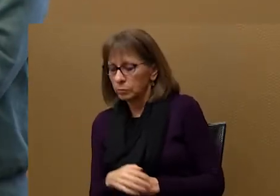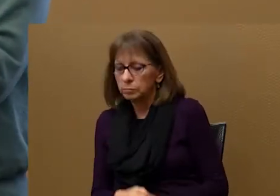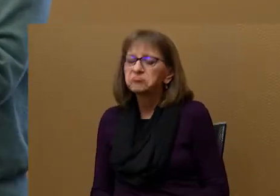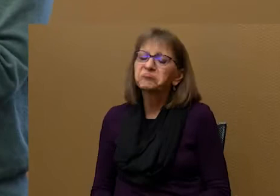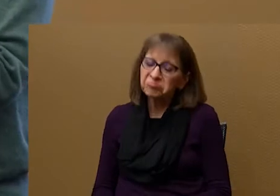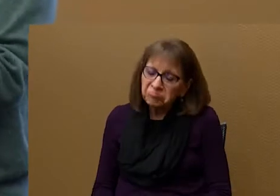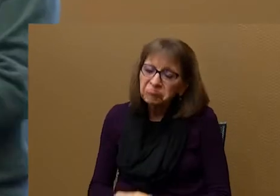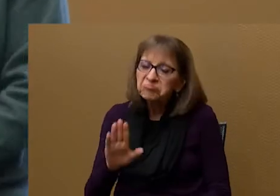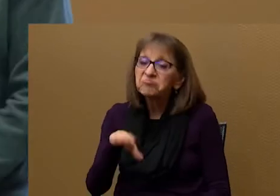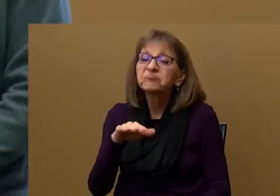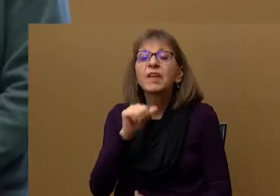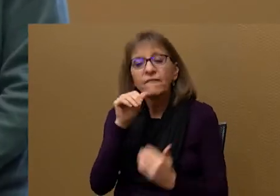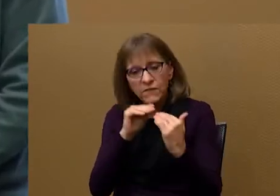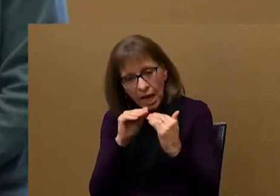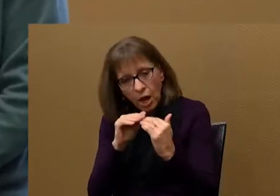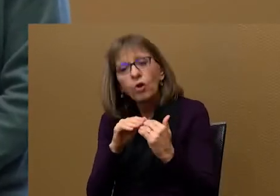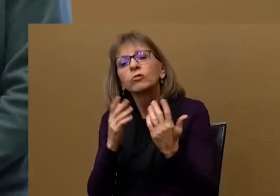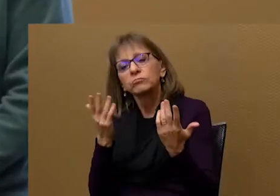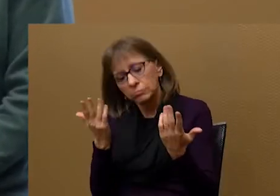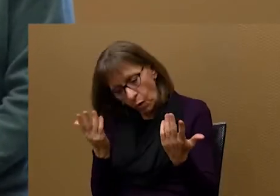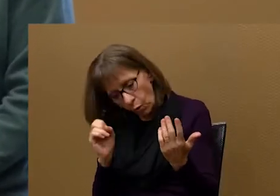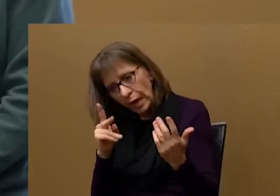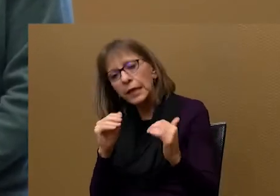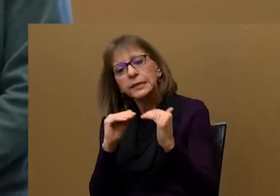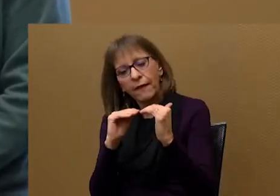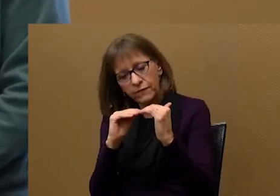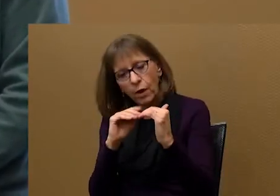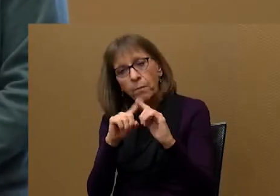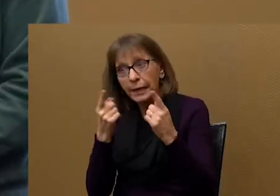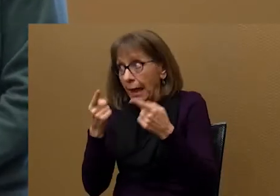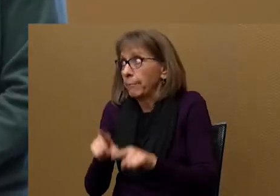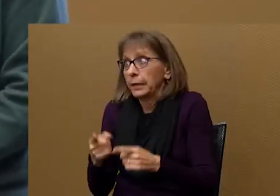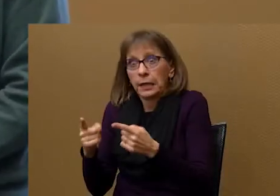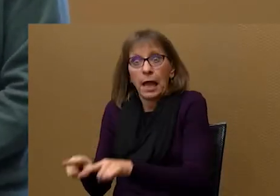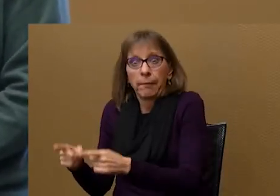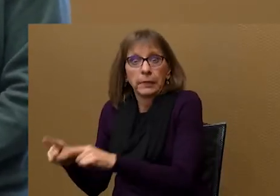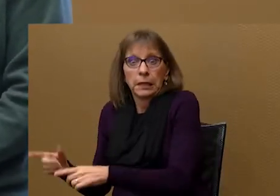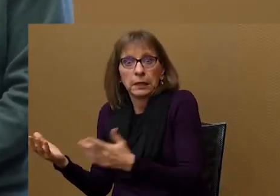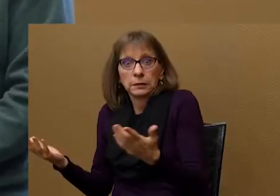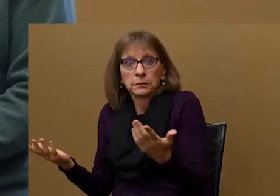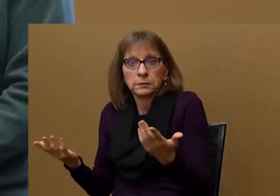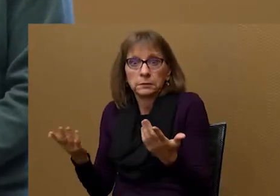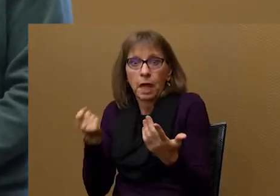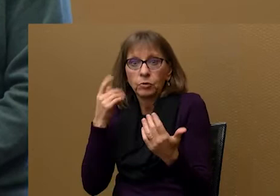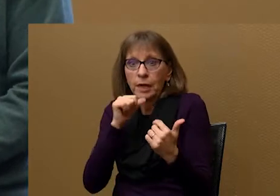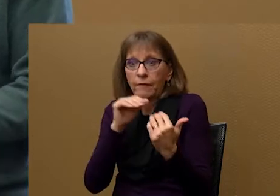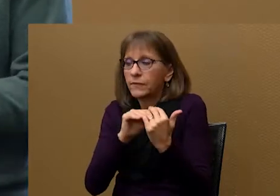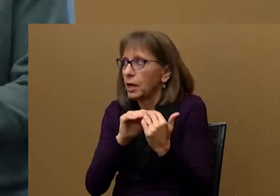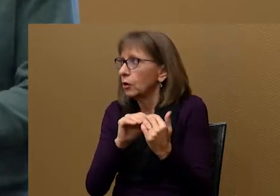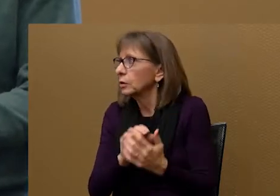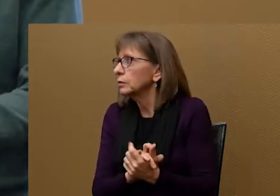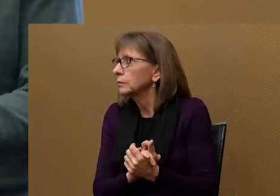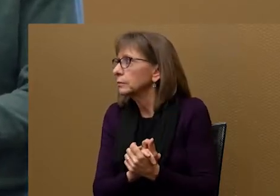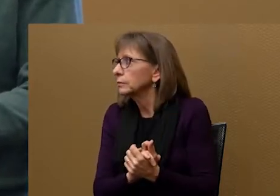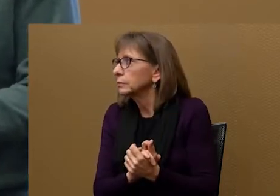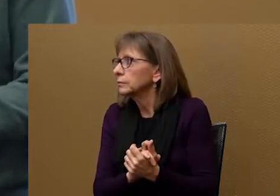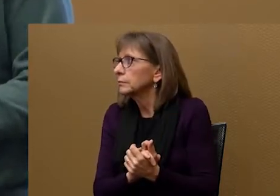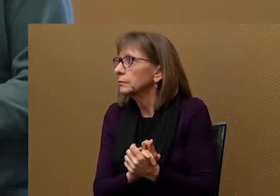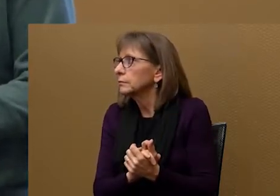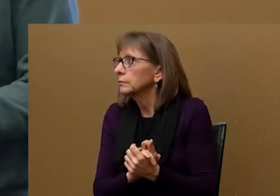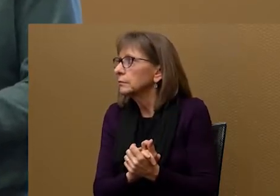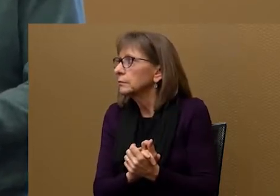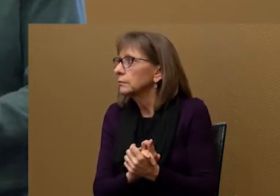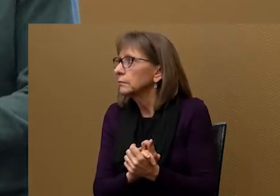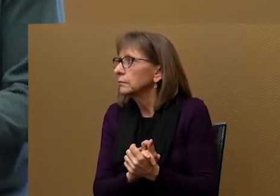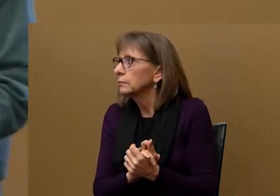2. I know you feel it's really unfair, but it's happening. It's happening. You got an F here, and you got